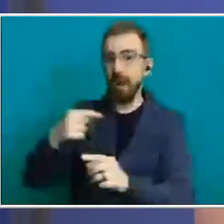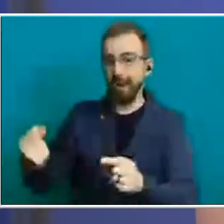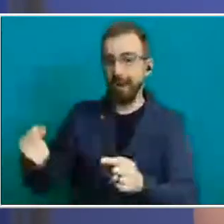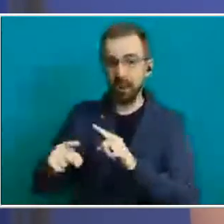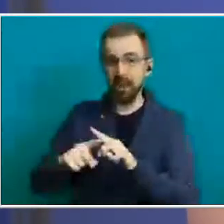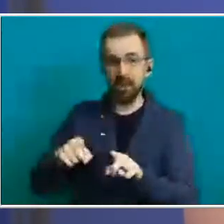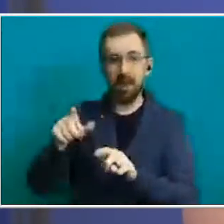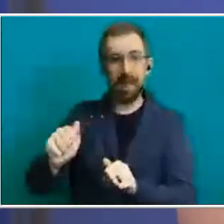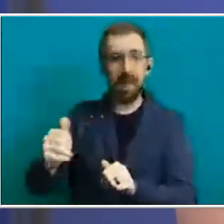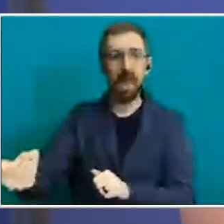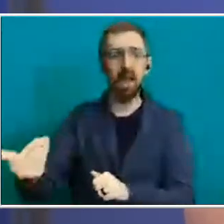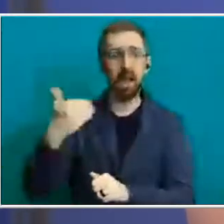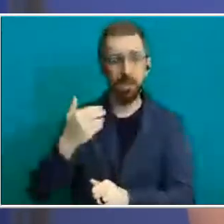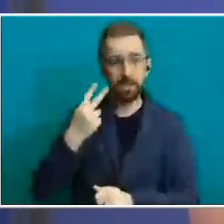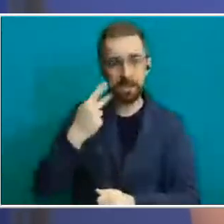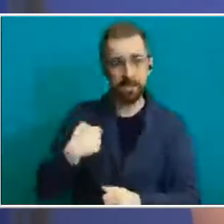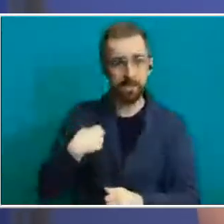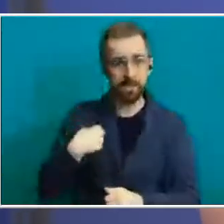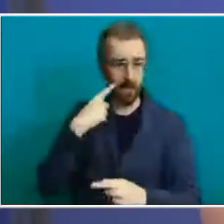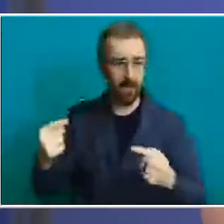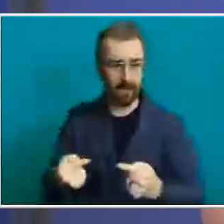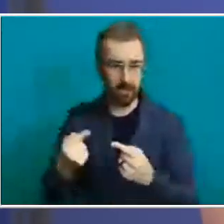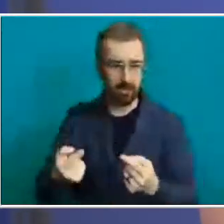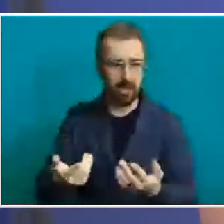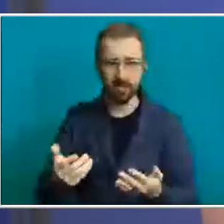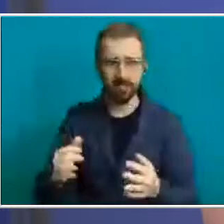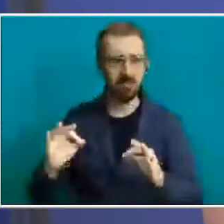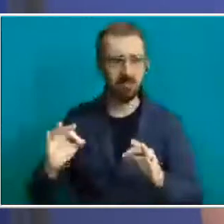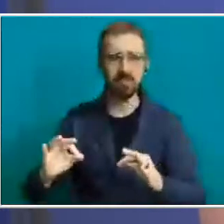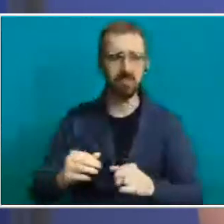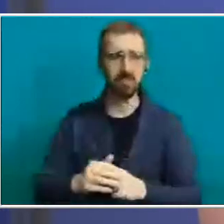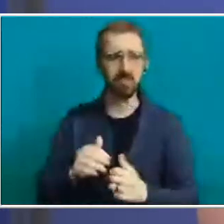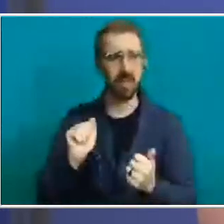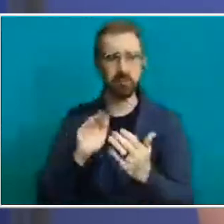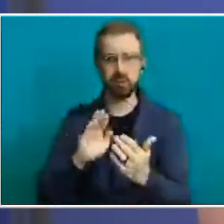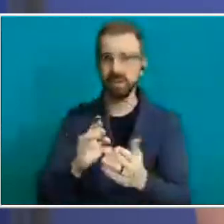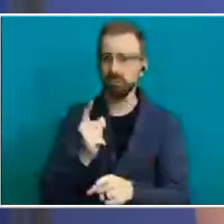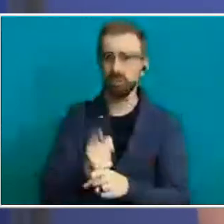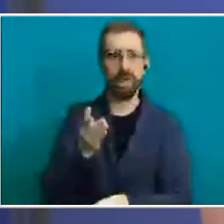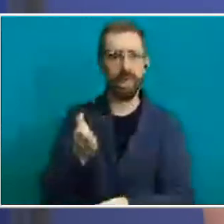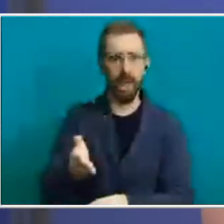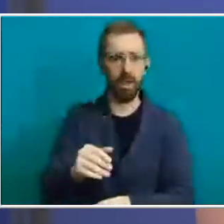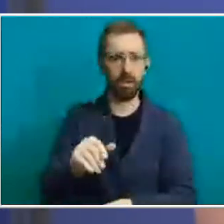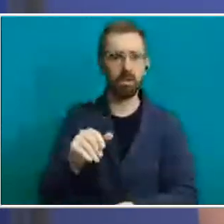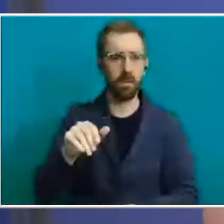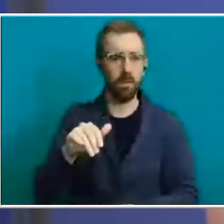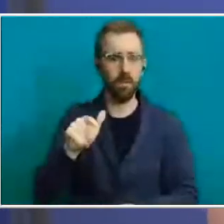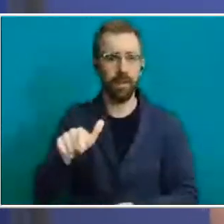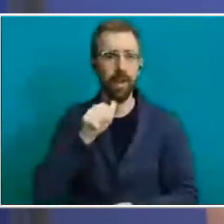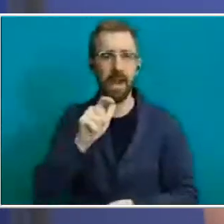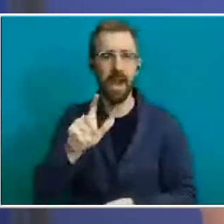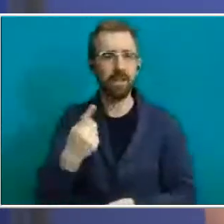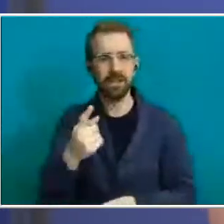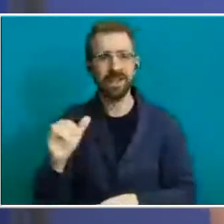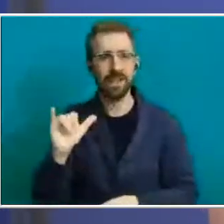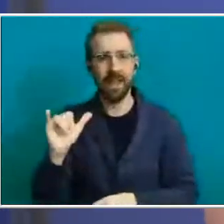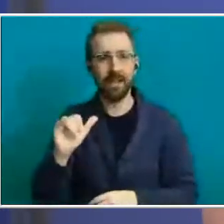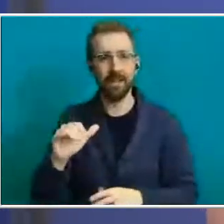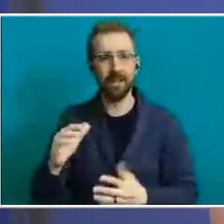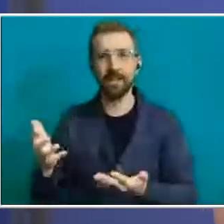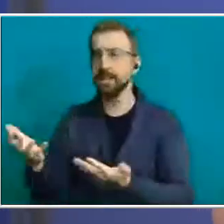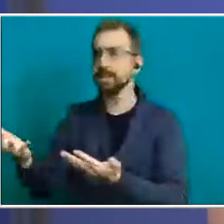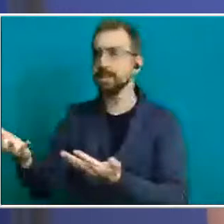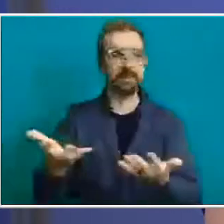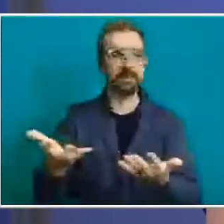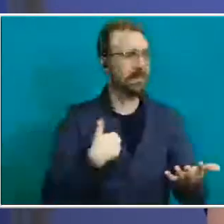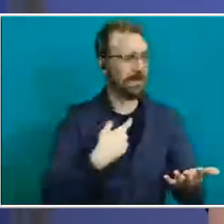for those injuries and address it right in the beginning, so that they're not just kind of limping around and saying, "Oh, I just hurt my